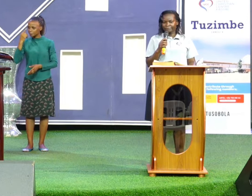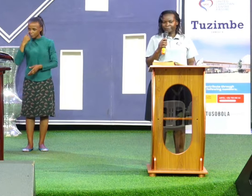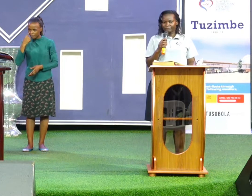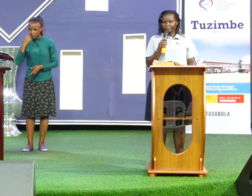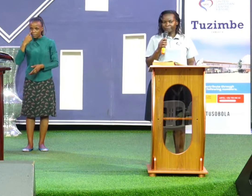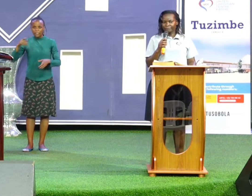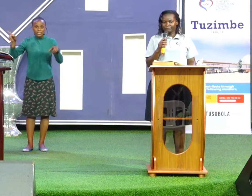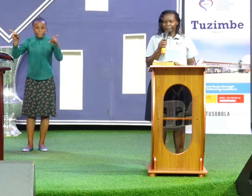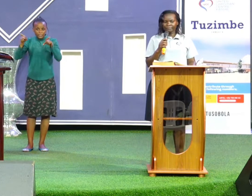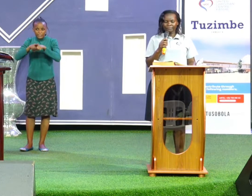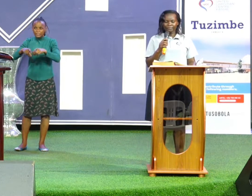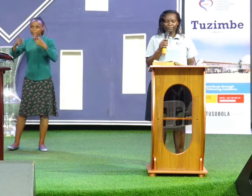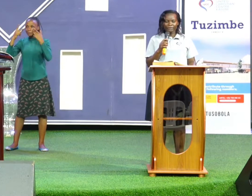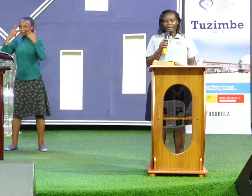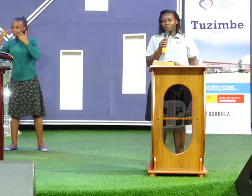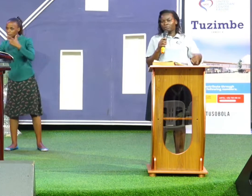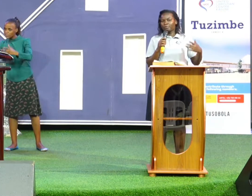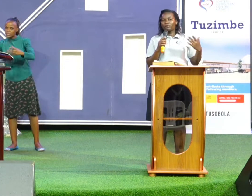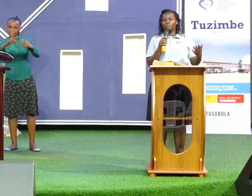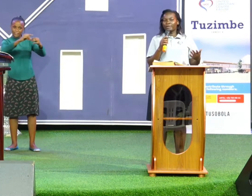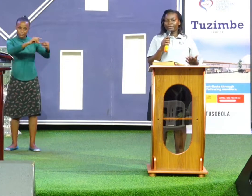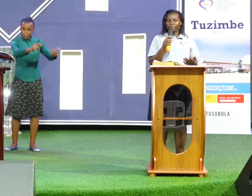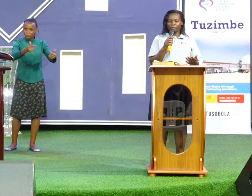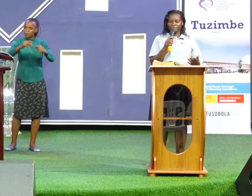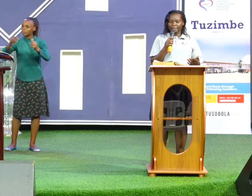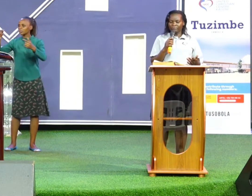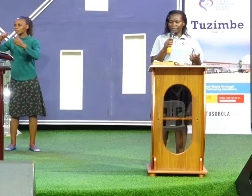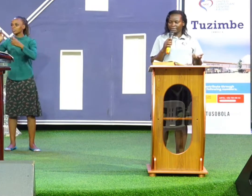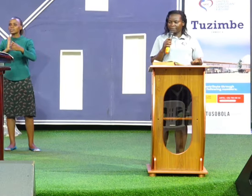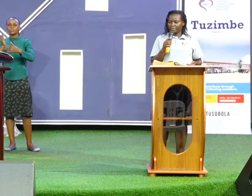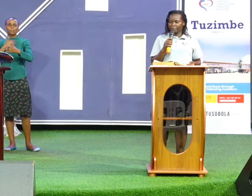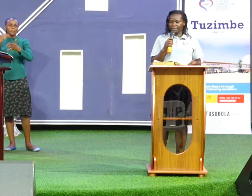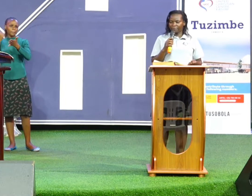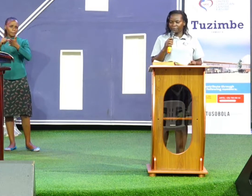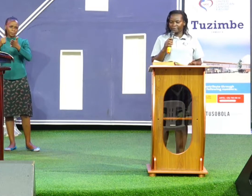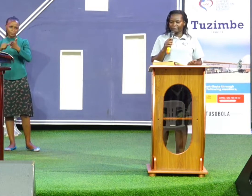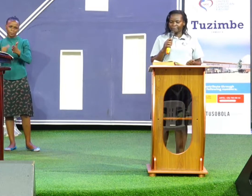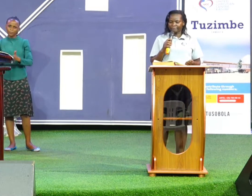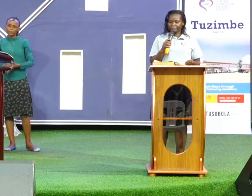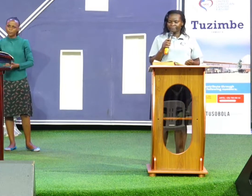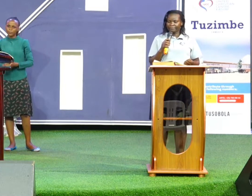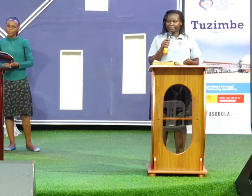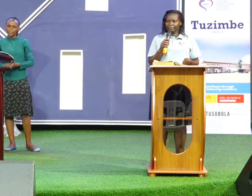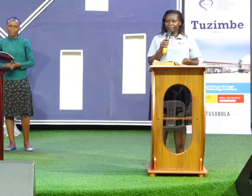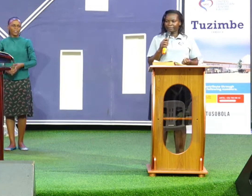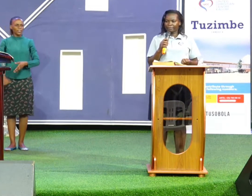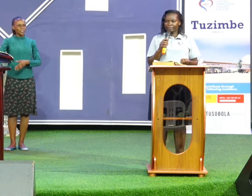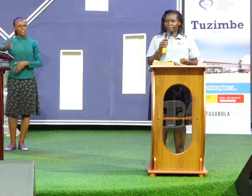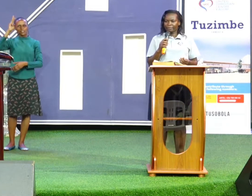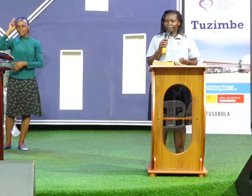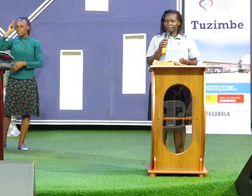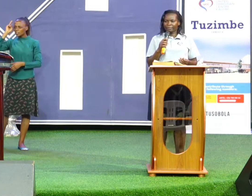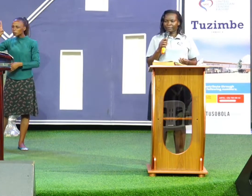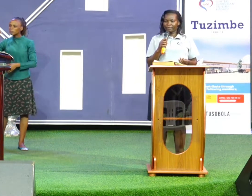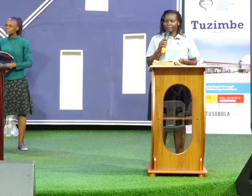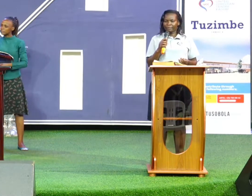we will see the solutions to our problems. Tusobole okulaba eby'okuddamu eri ebizibu byaffe. That we will see the answers to